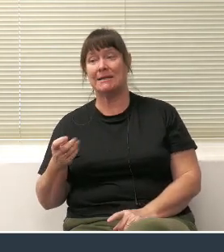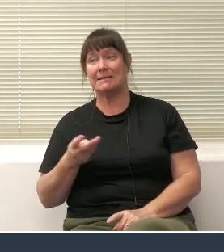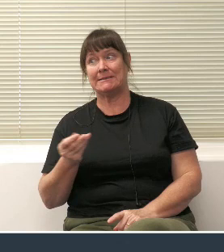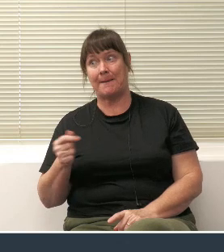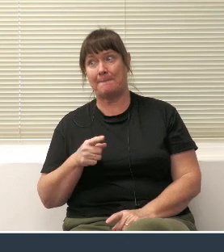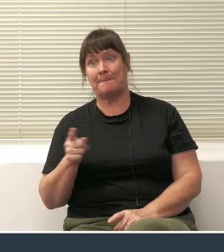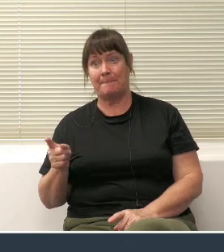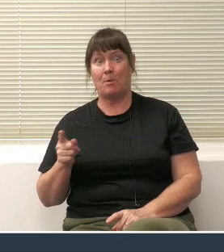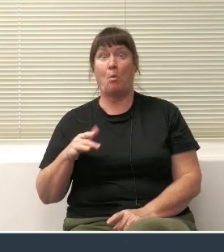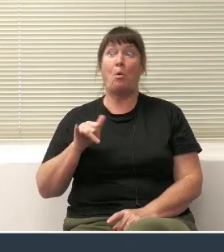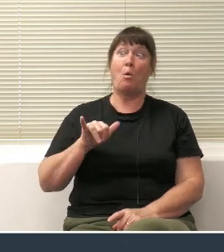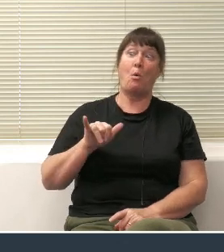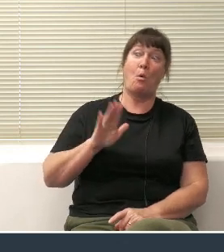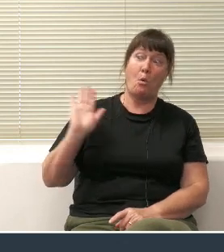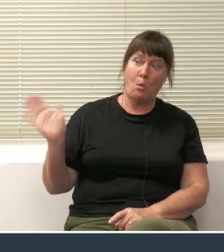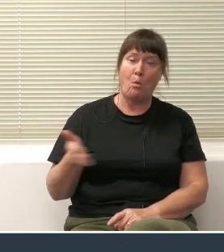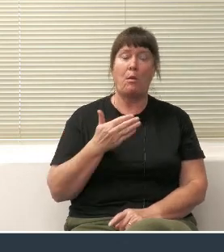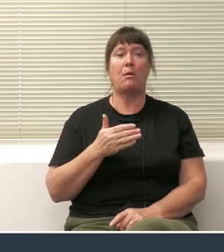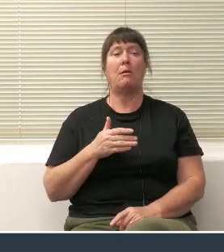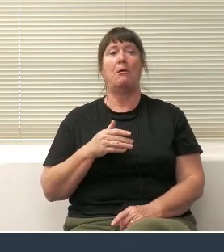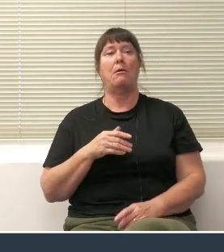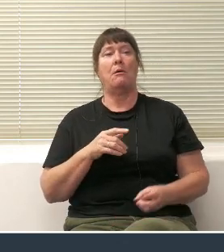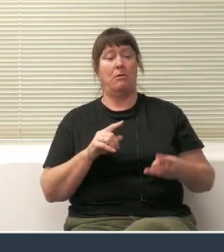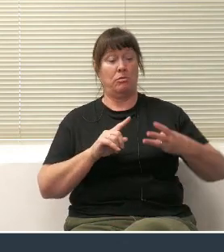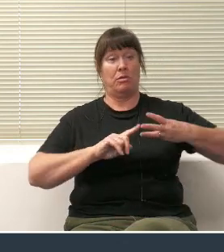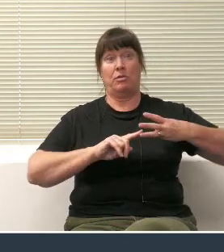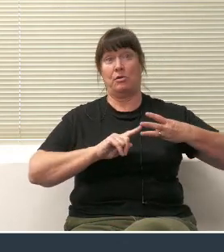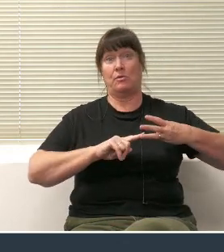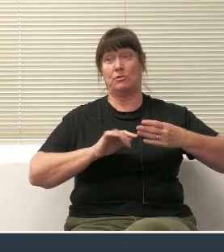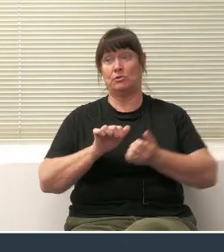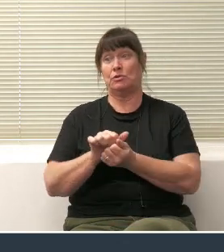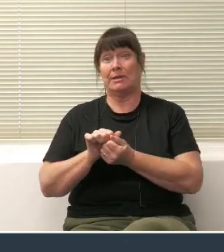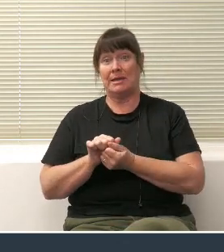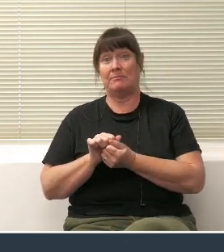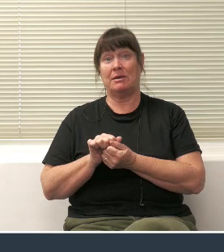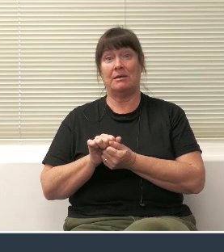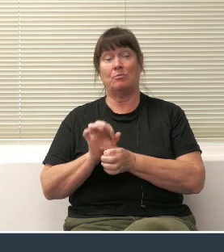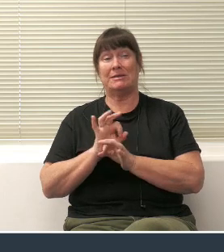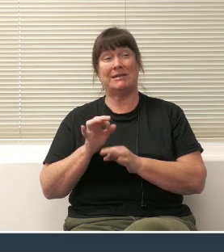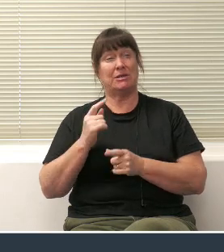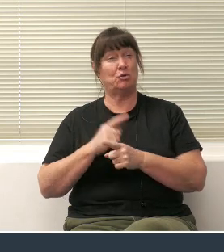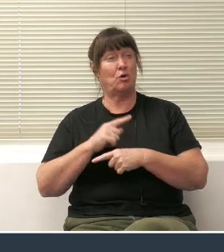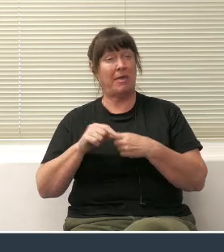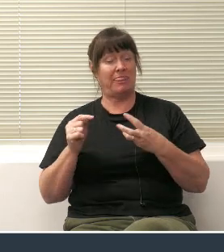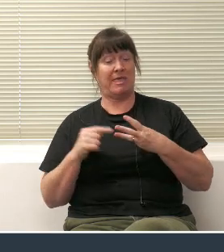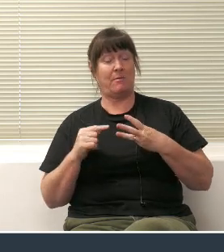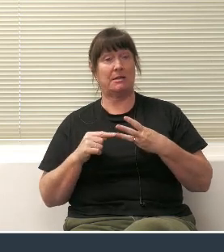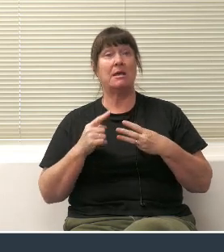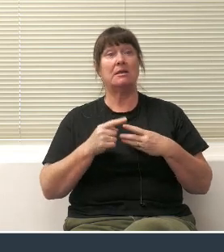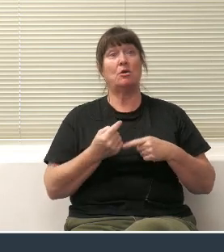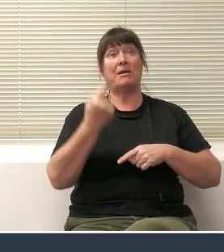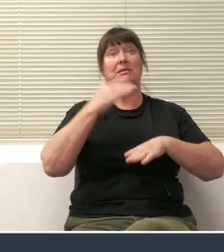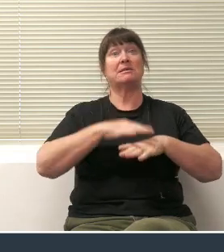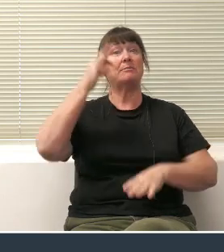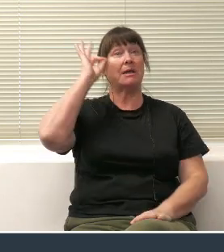sell or lease all of them. And the third option of retaining them was not considered. So the council at the